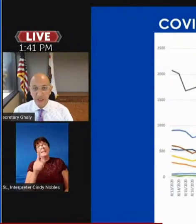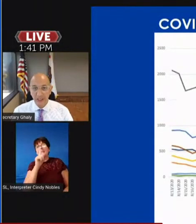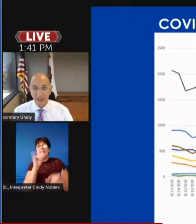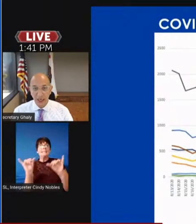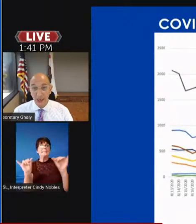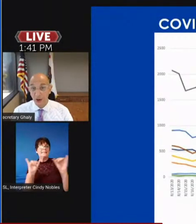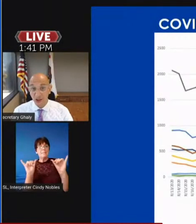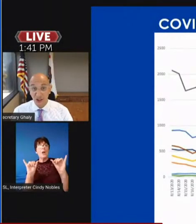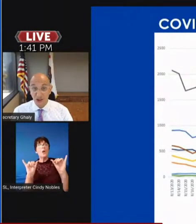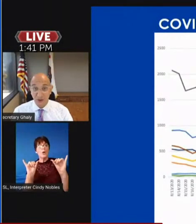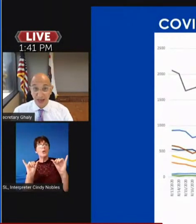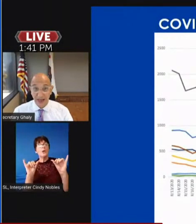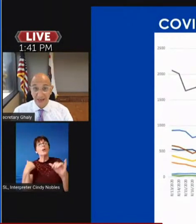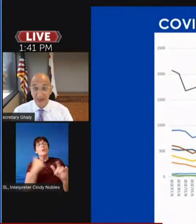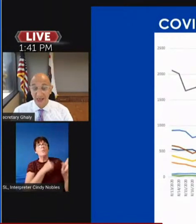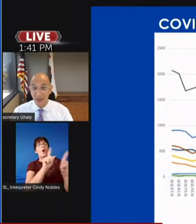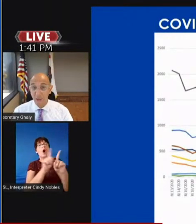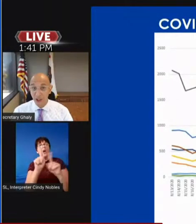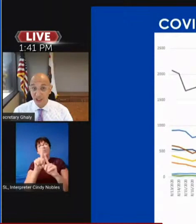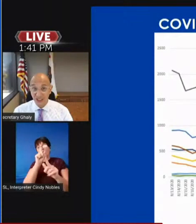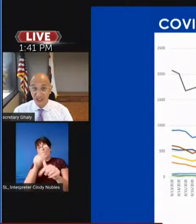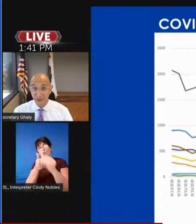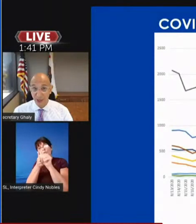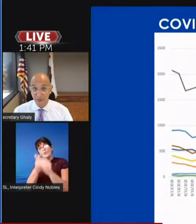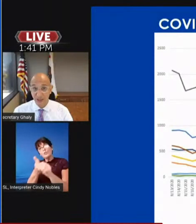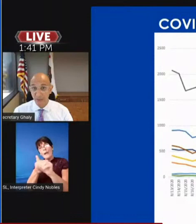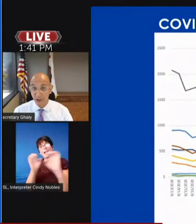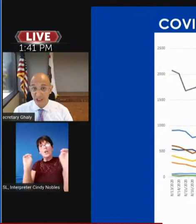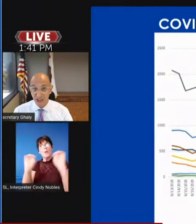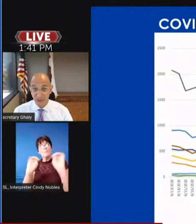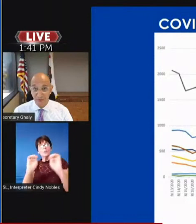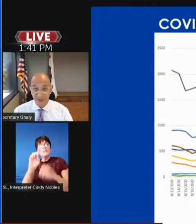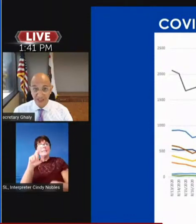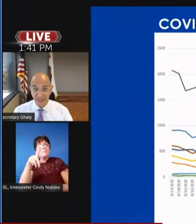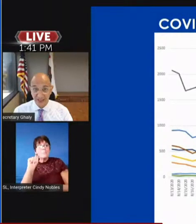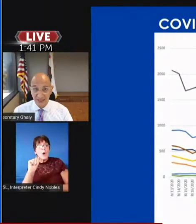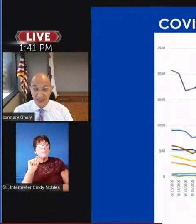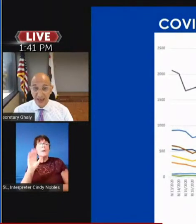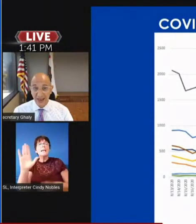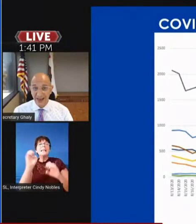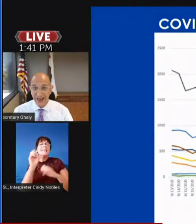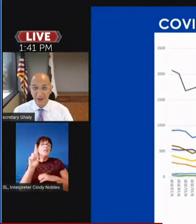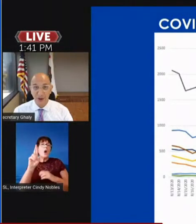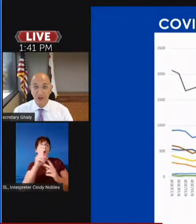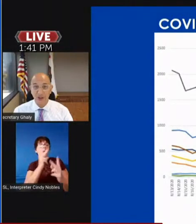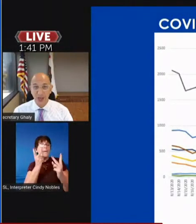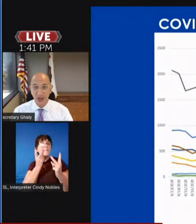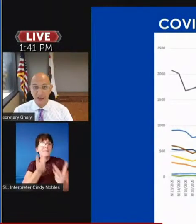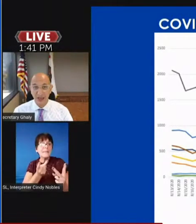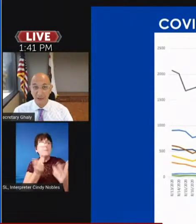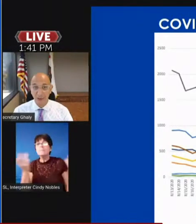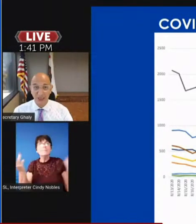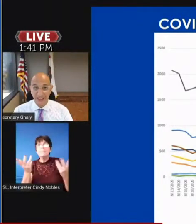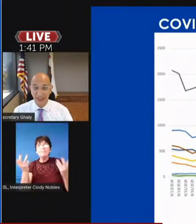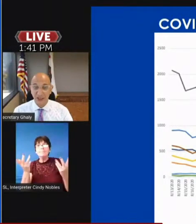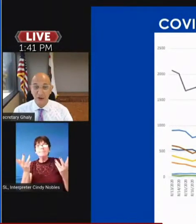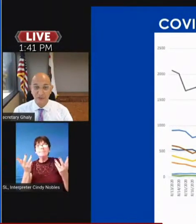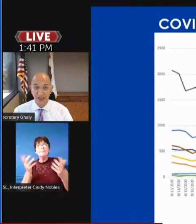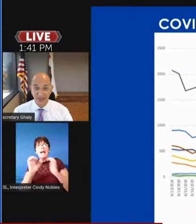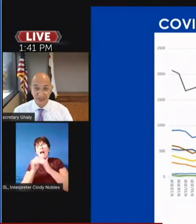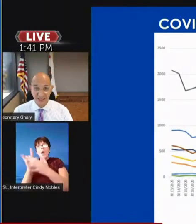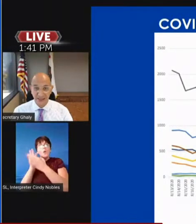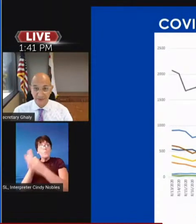Similarly, we also track emergency department, emergency room visits, and how those that are related